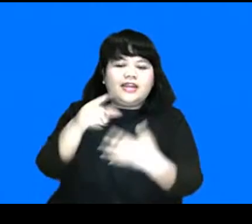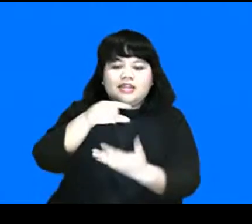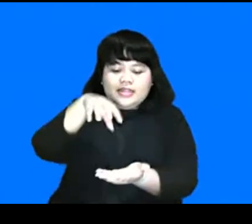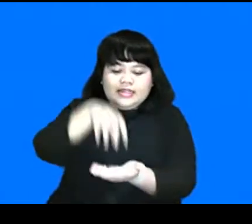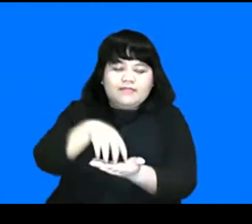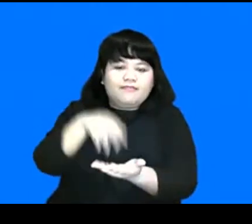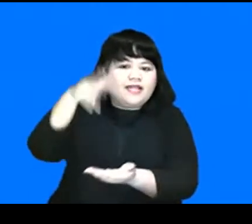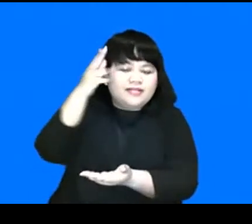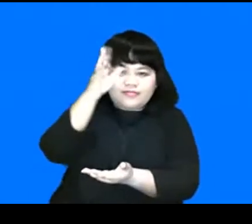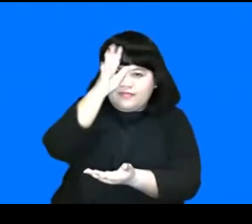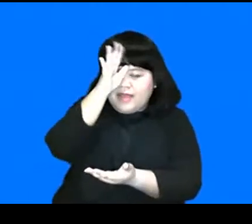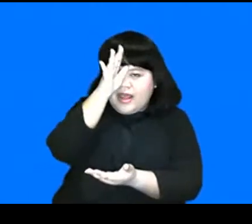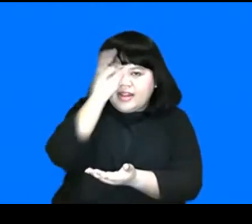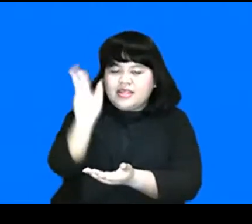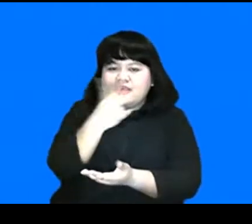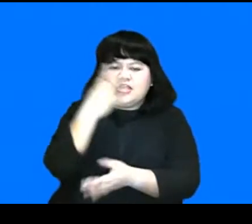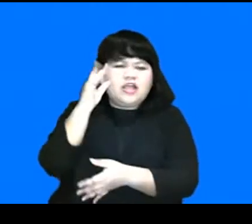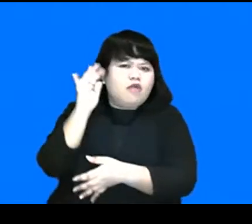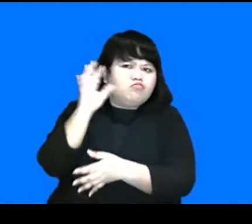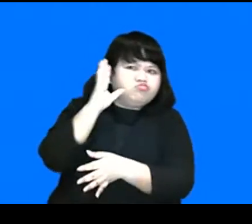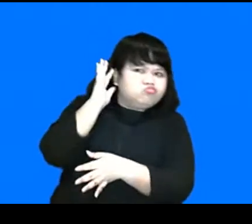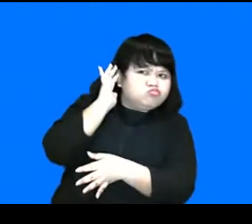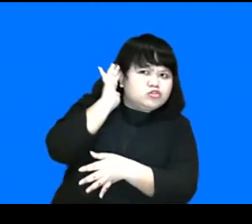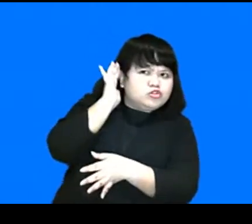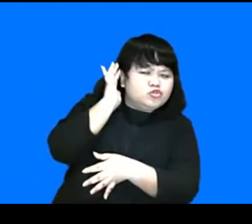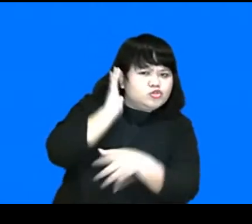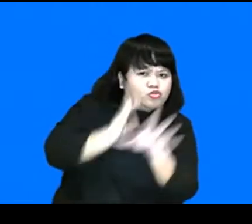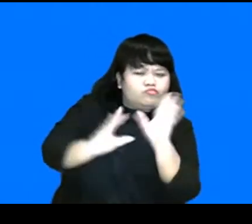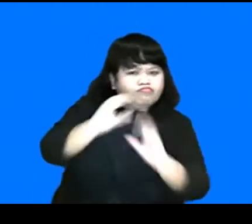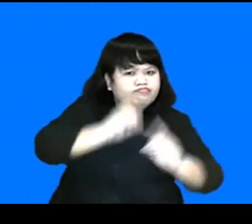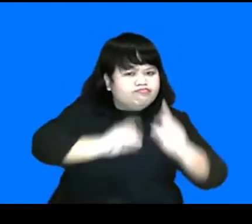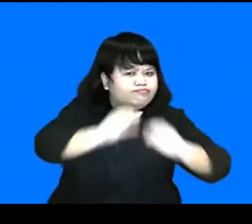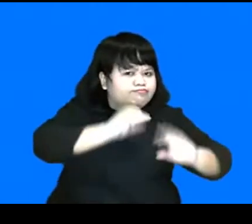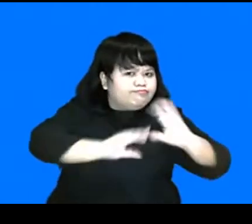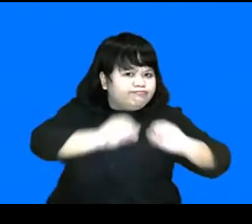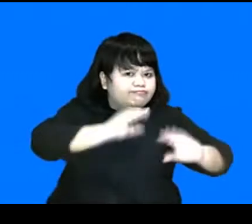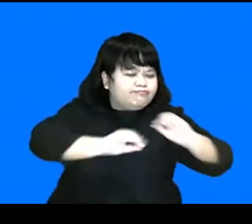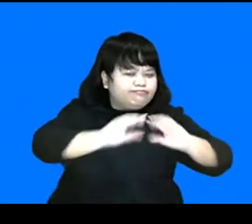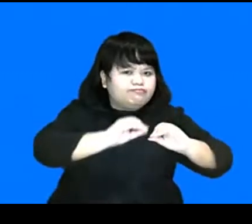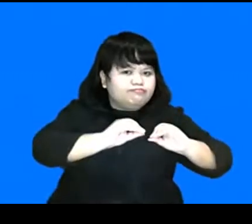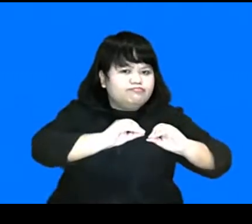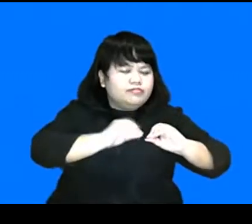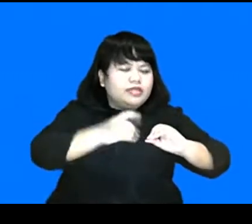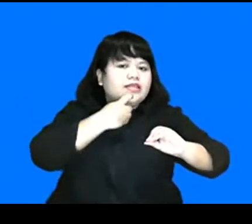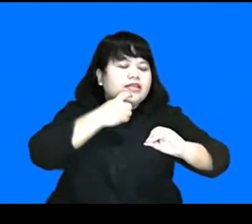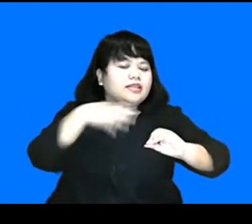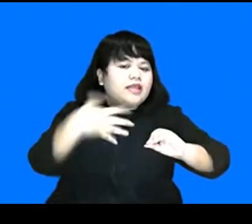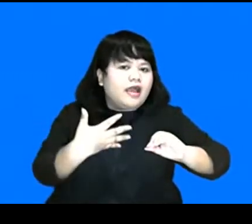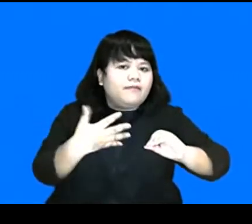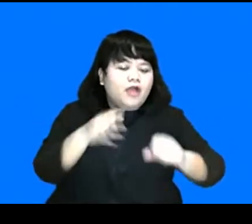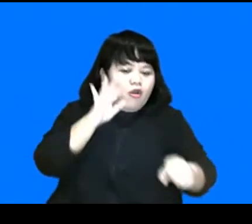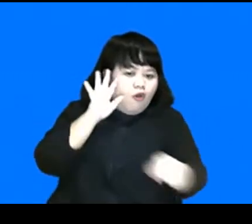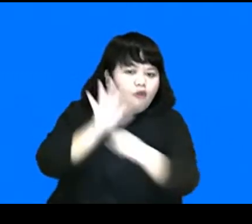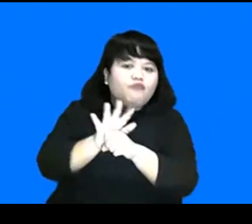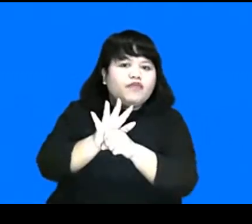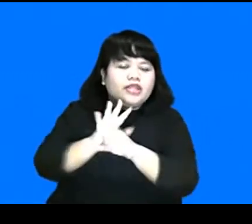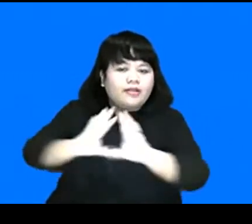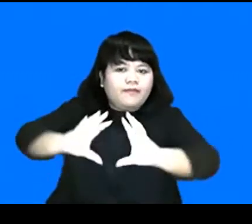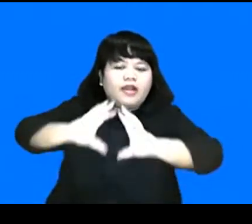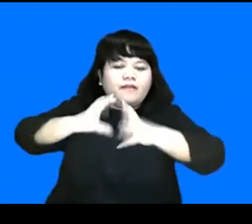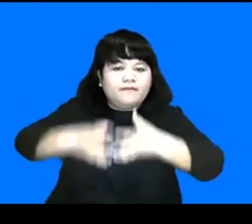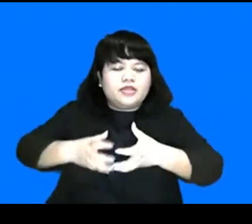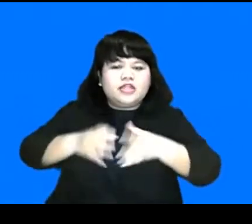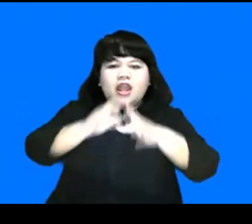issues, especially after the world has gone to, you know, COVID, the pandemic, all the challenges, to see how we